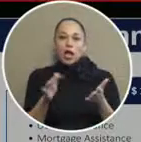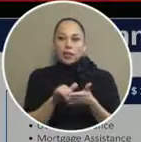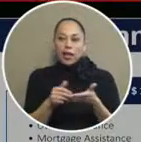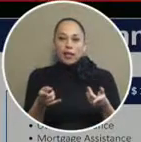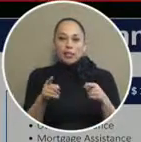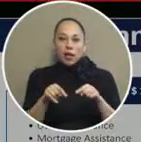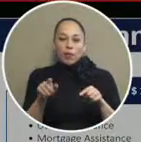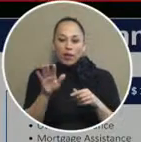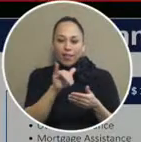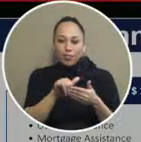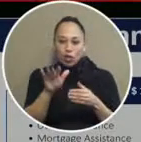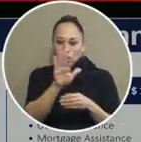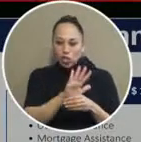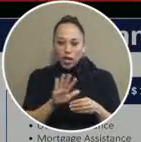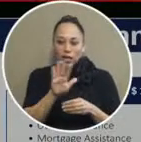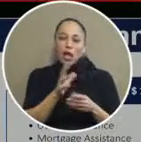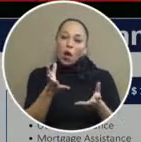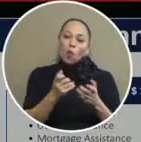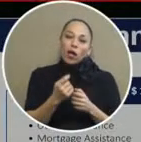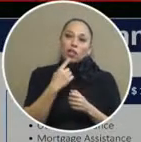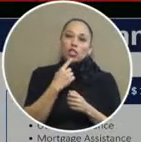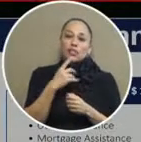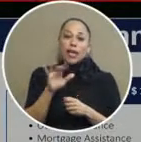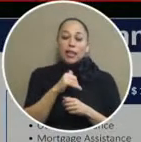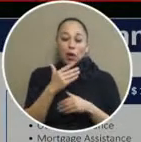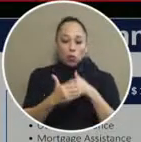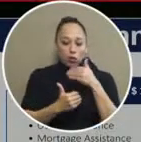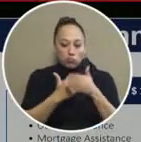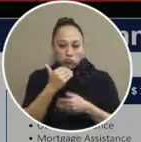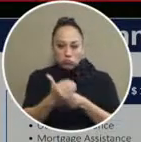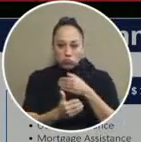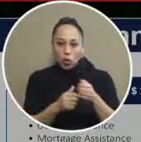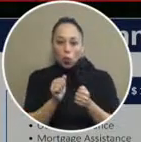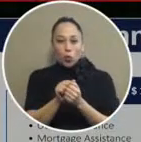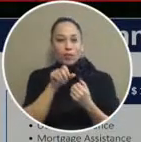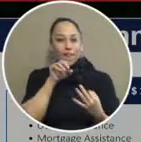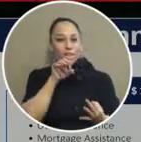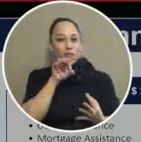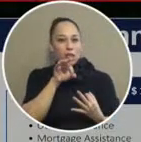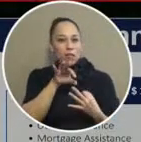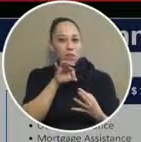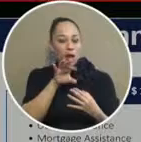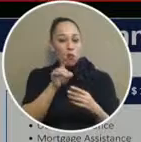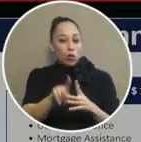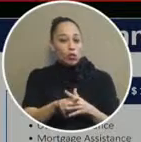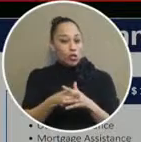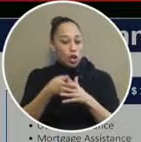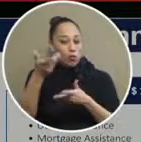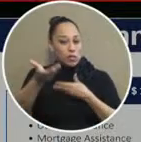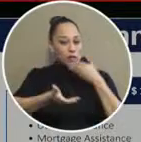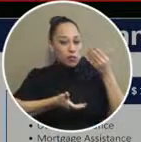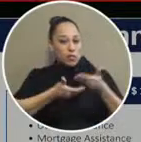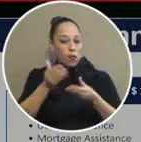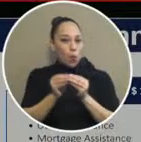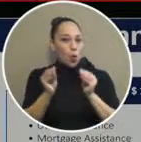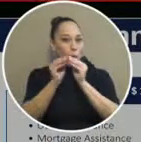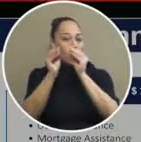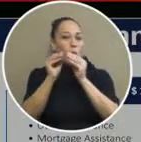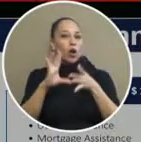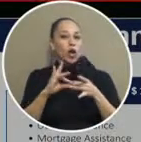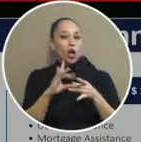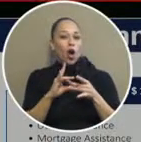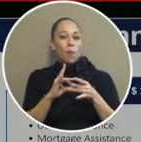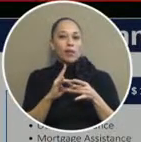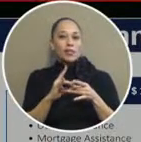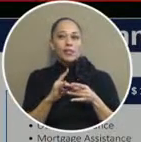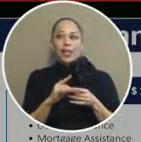those areas. I do want to say, though, that as we move forward with the feedback, we started to receive more and more comments in the